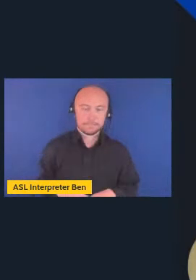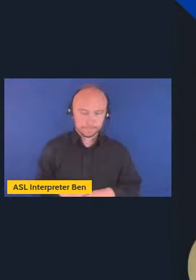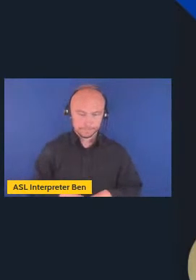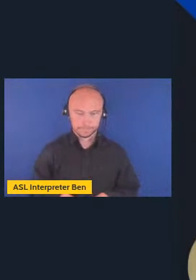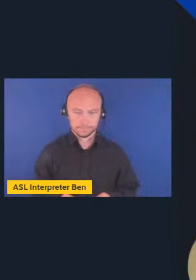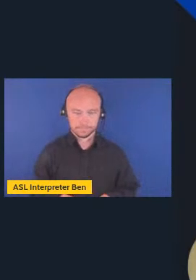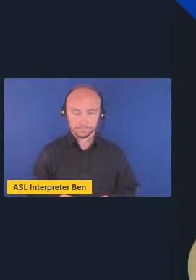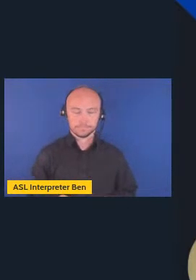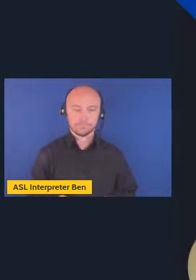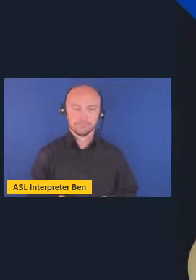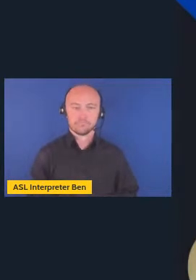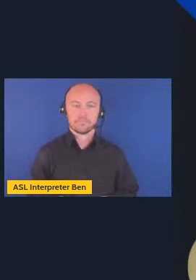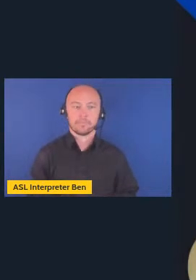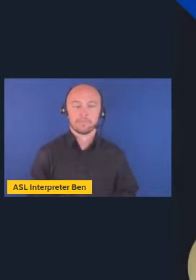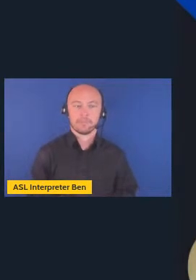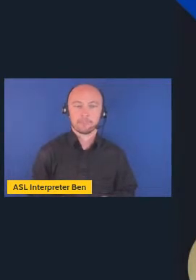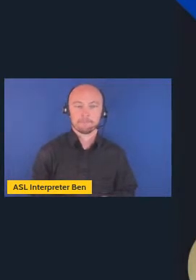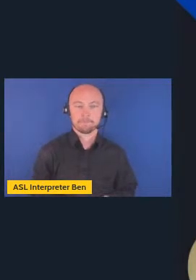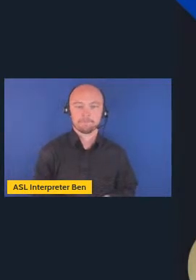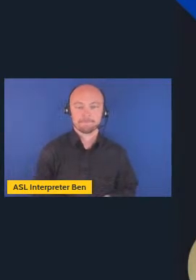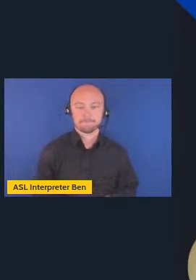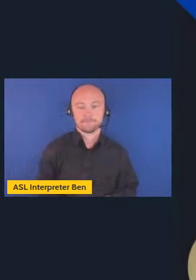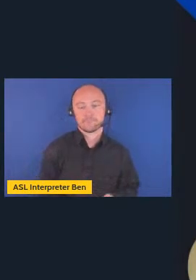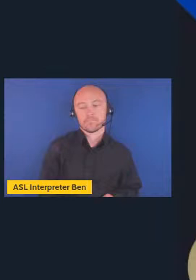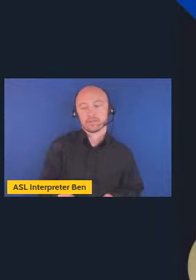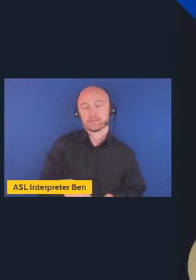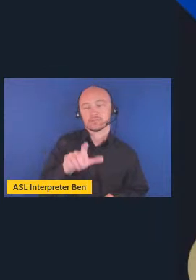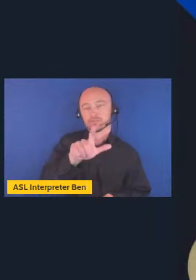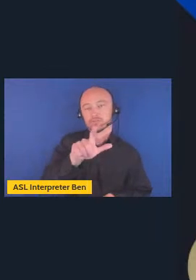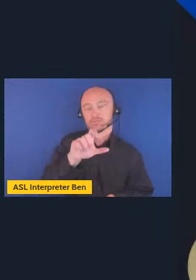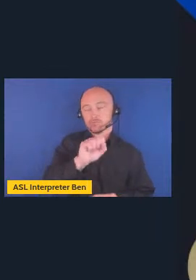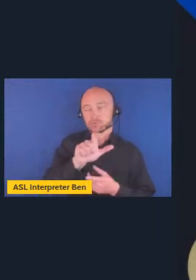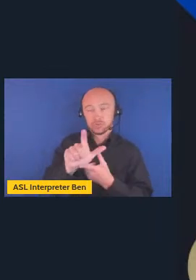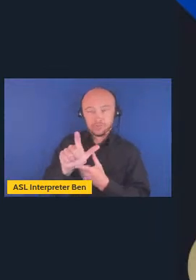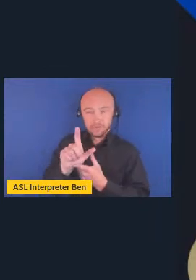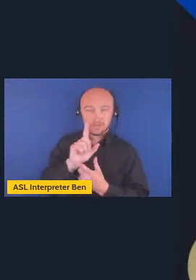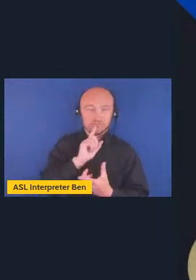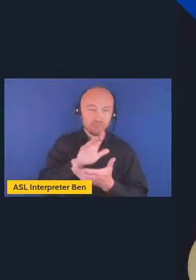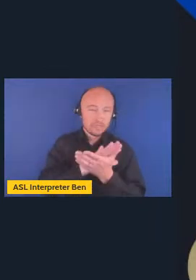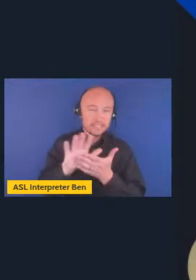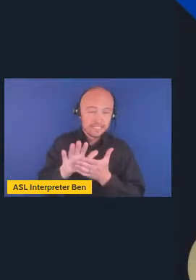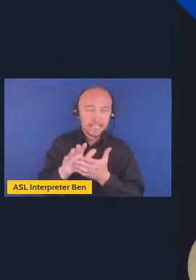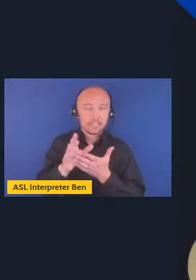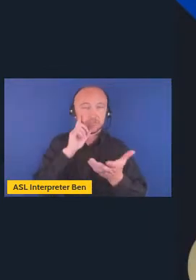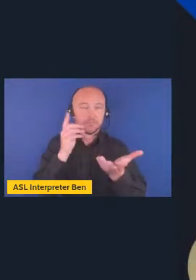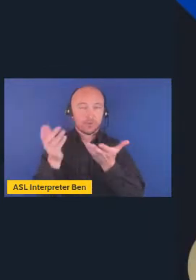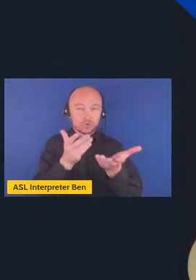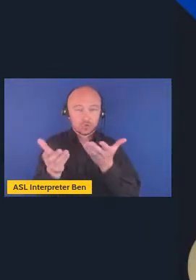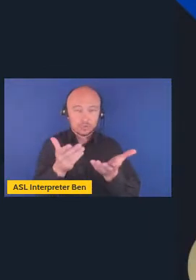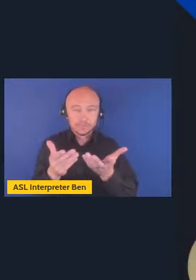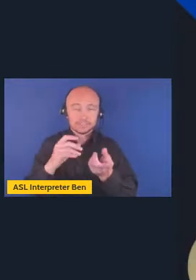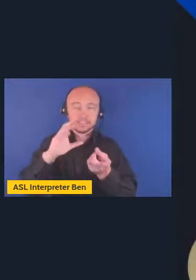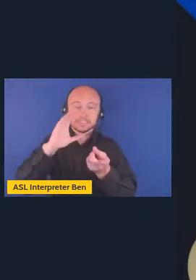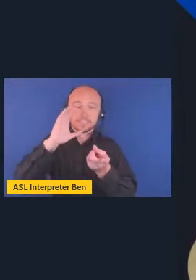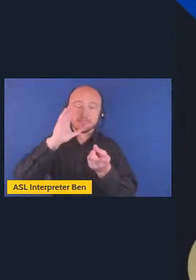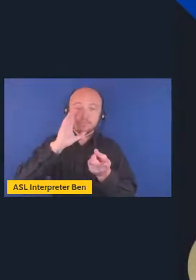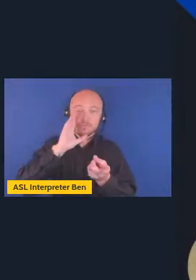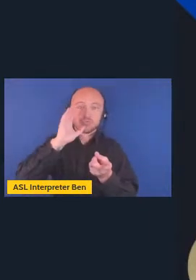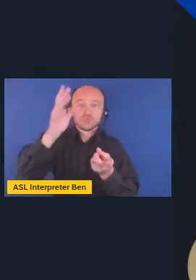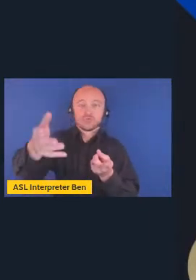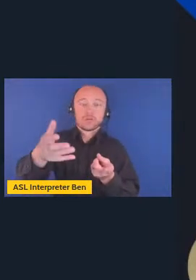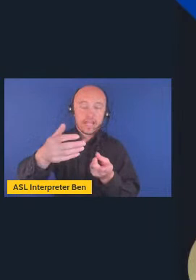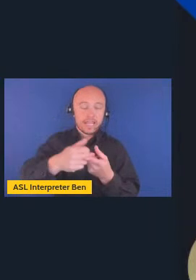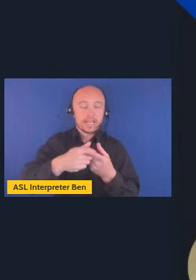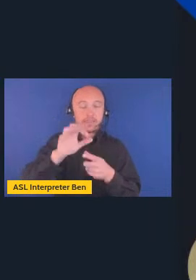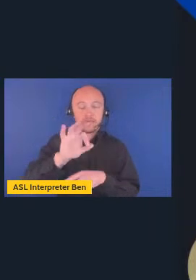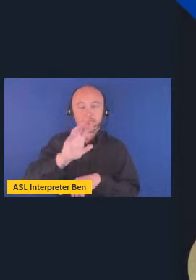Lambda functions. So the serverless framework is designed for services. So when you create a new serverless